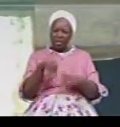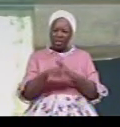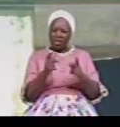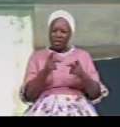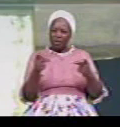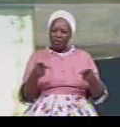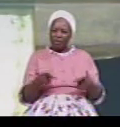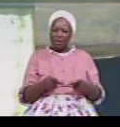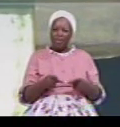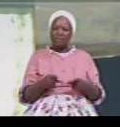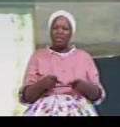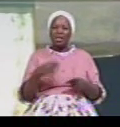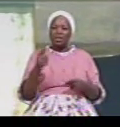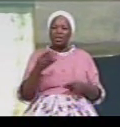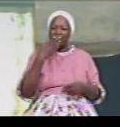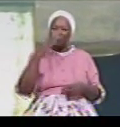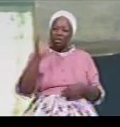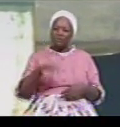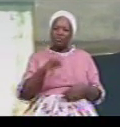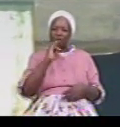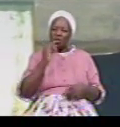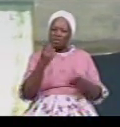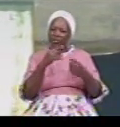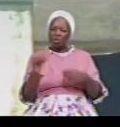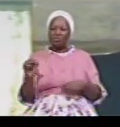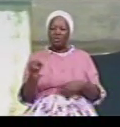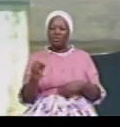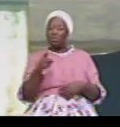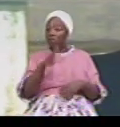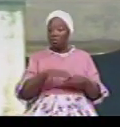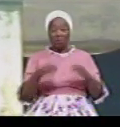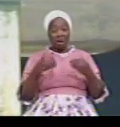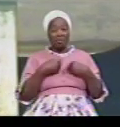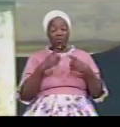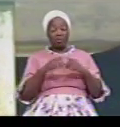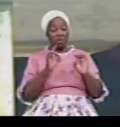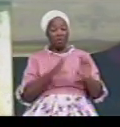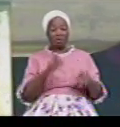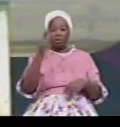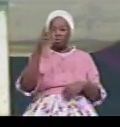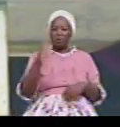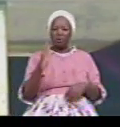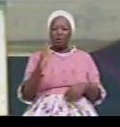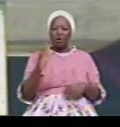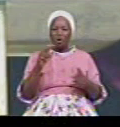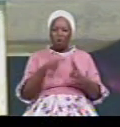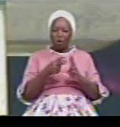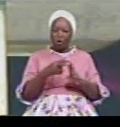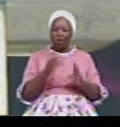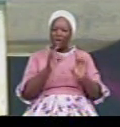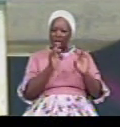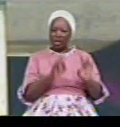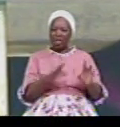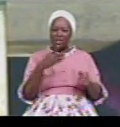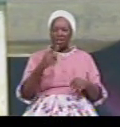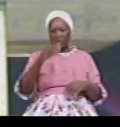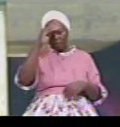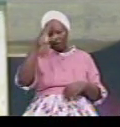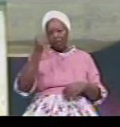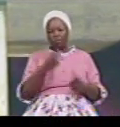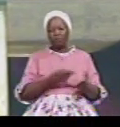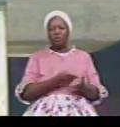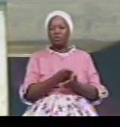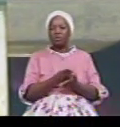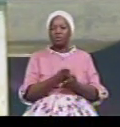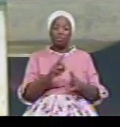the evil is coming. You don't have to hate God or hate the man of truth,